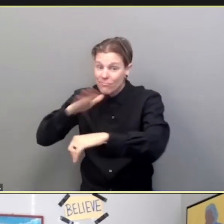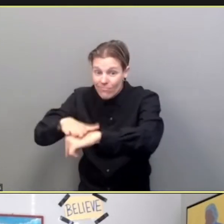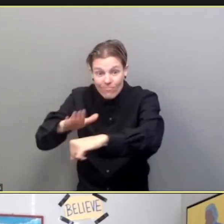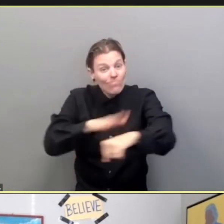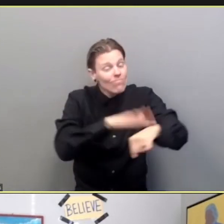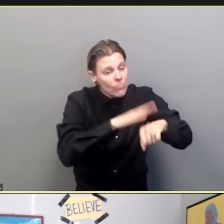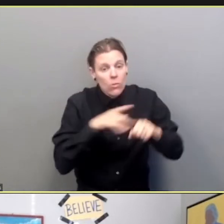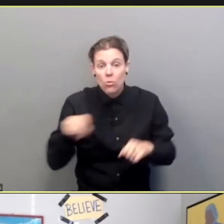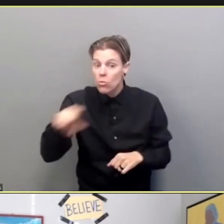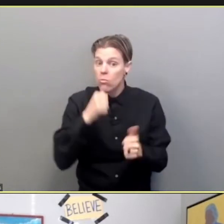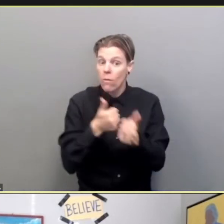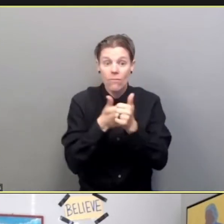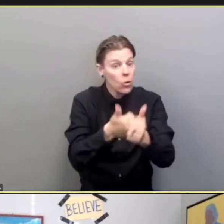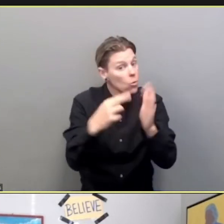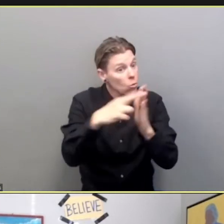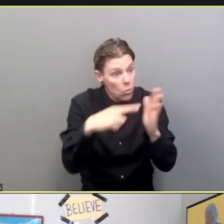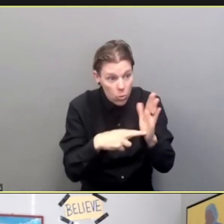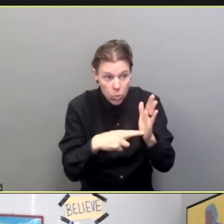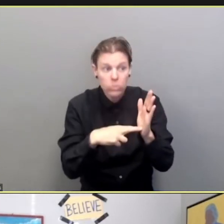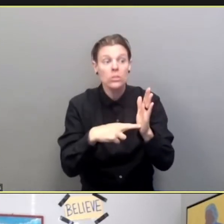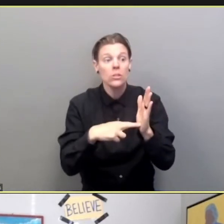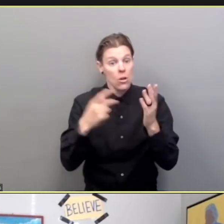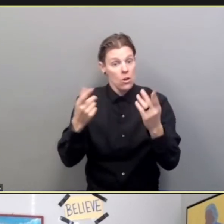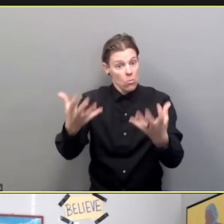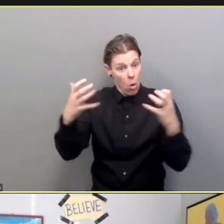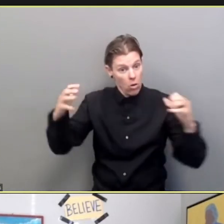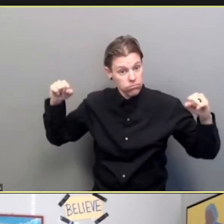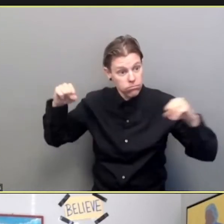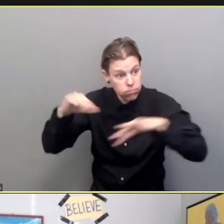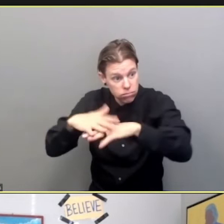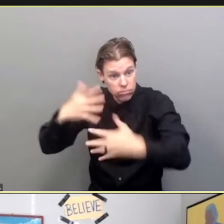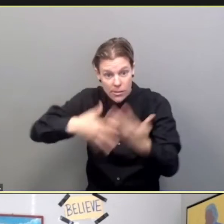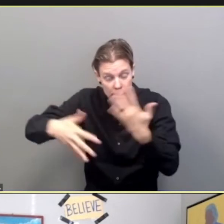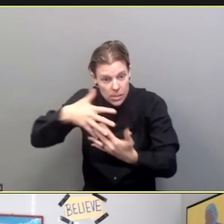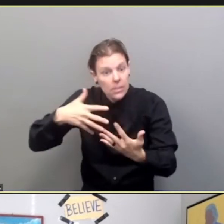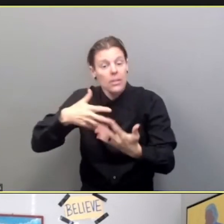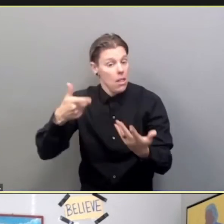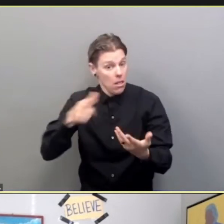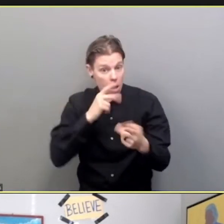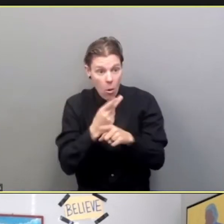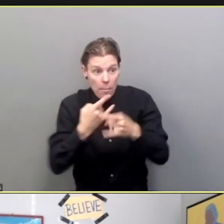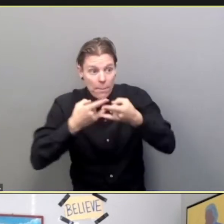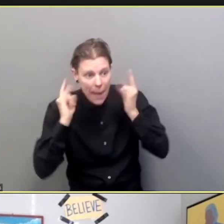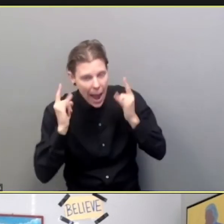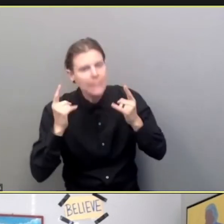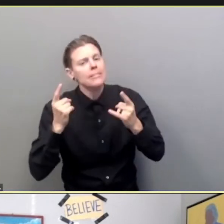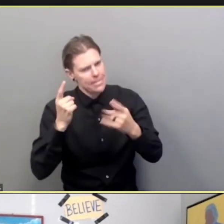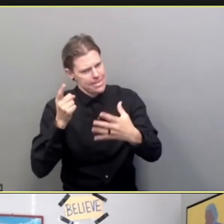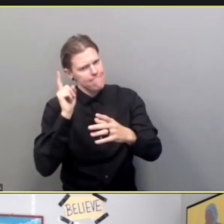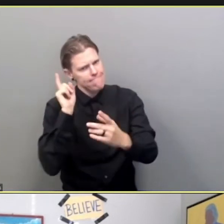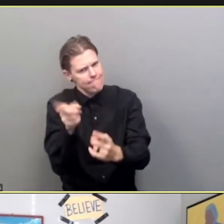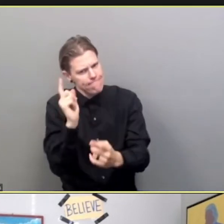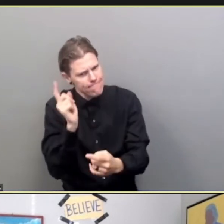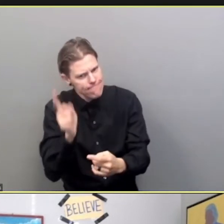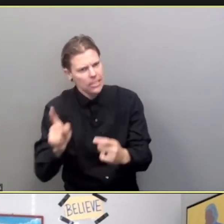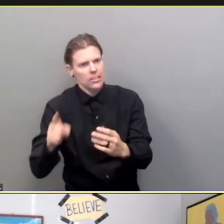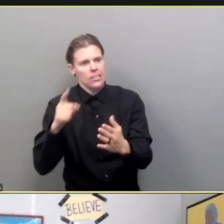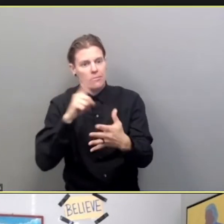and most people were not wearing masks, and that is a $5,000 fine.